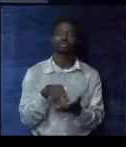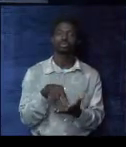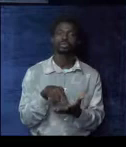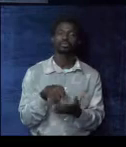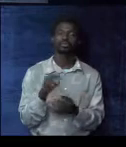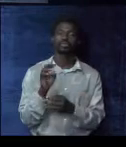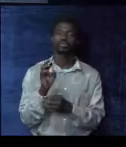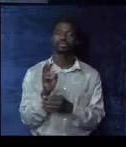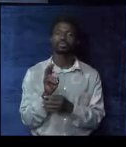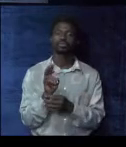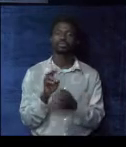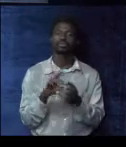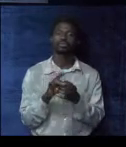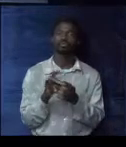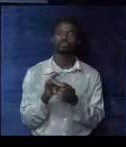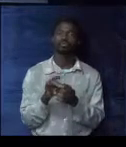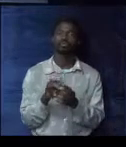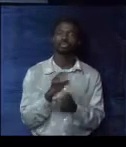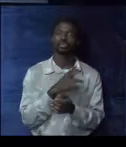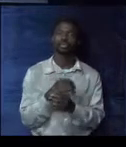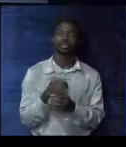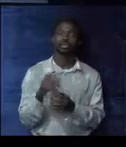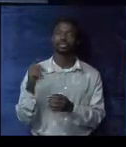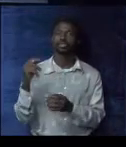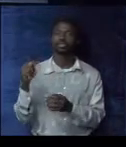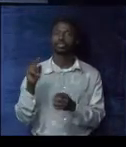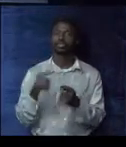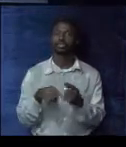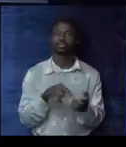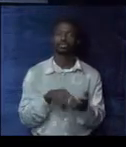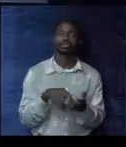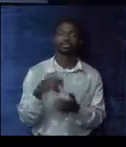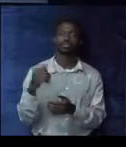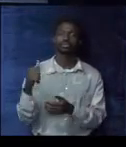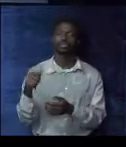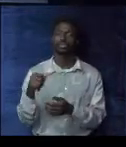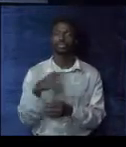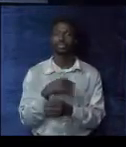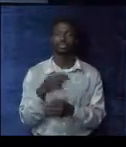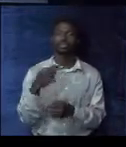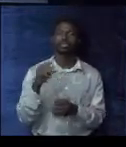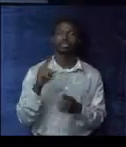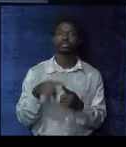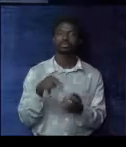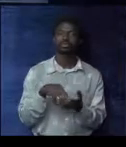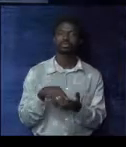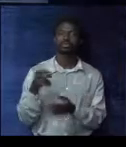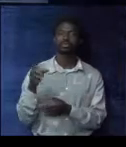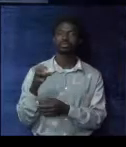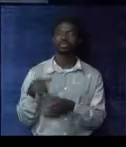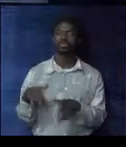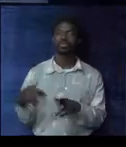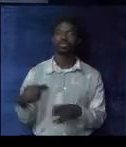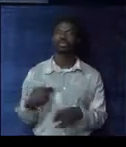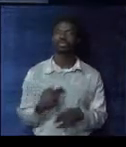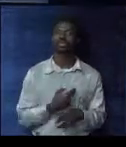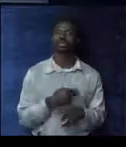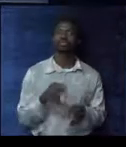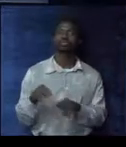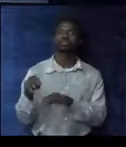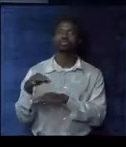square or a single quantity. I use T to represent tens, and I use H to represent 100. Now let's move